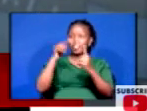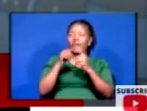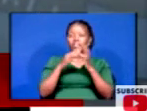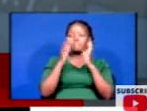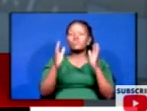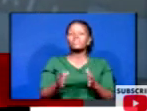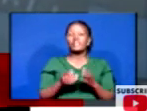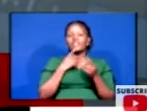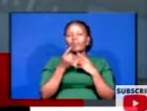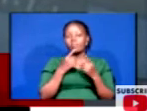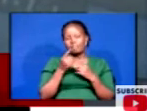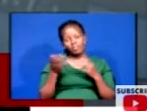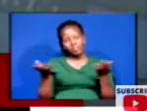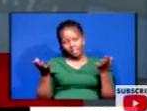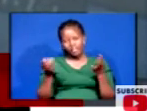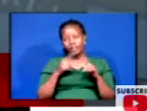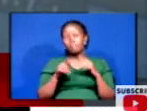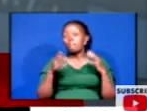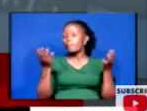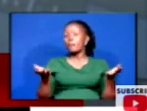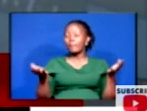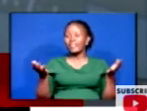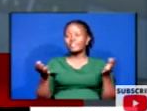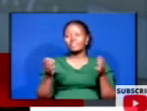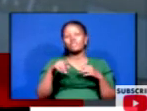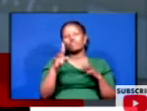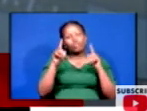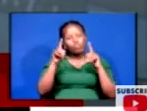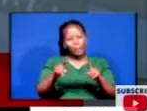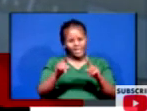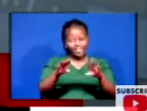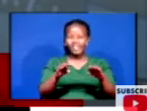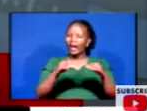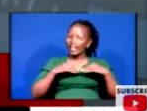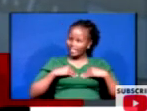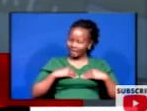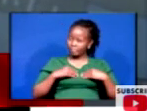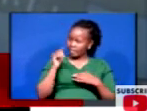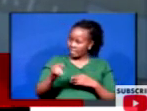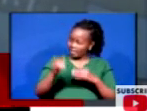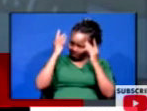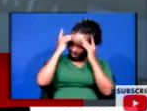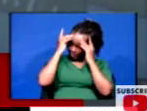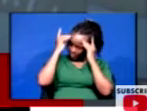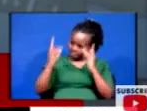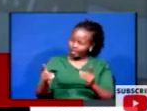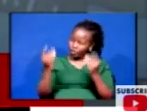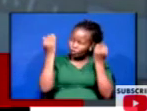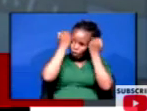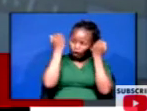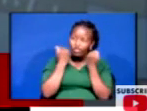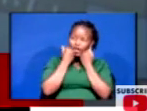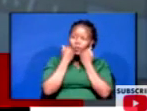said, but at least you have to accept that this is the decision of the court. And it's very important, because